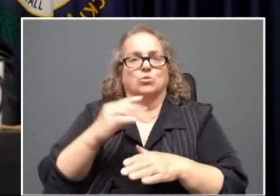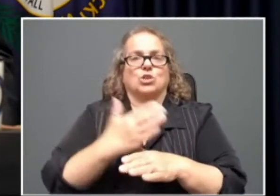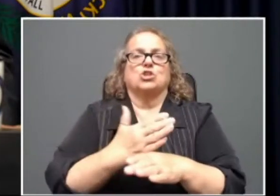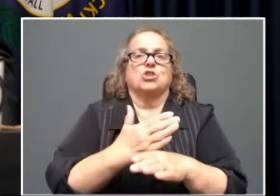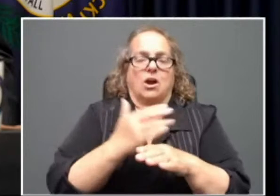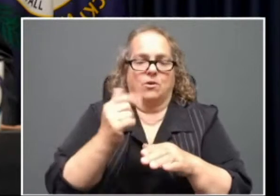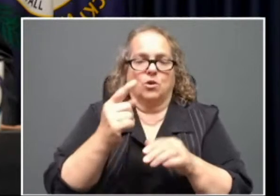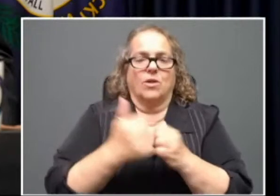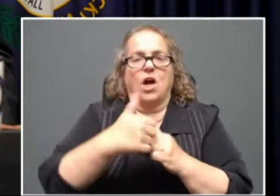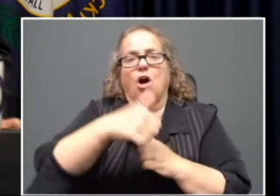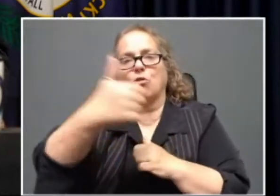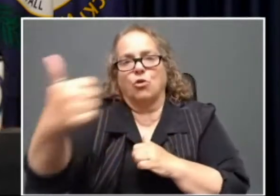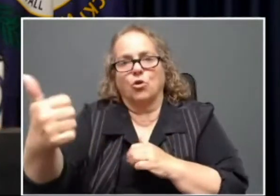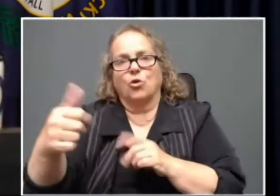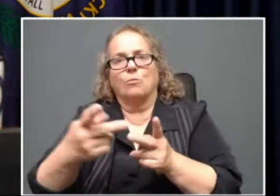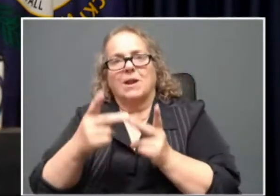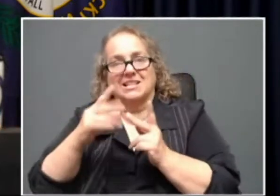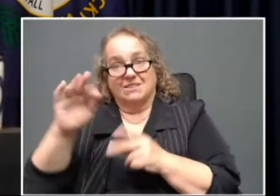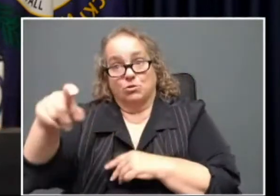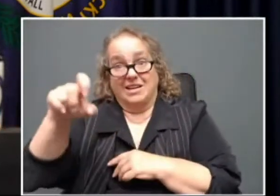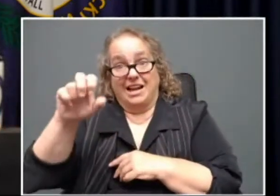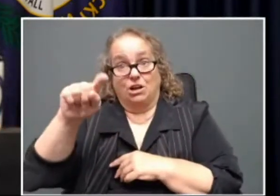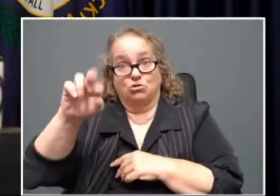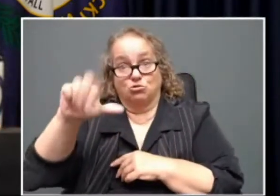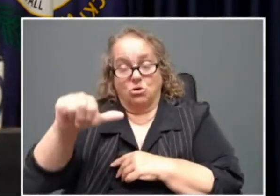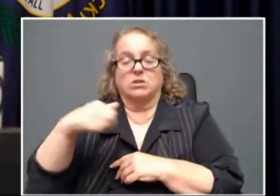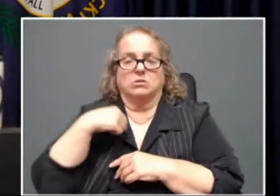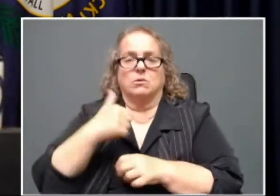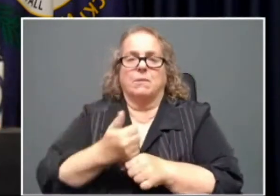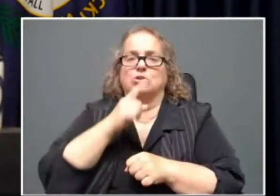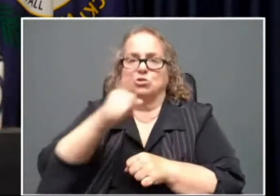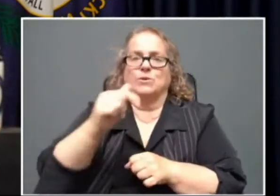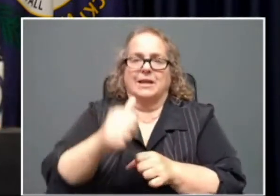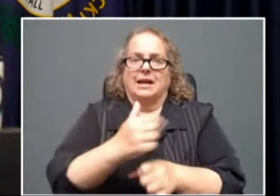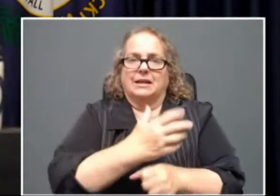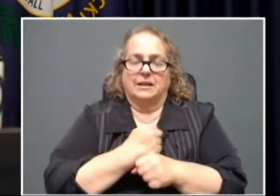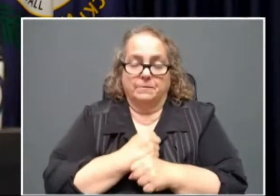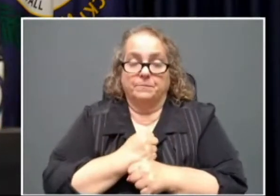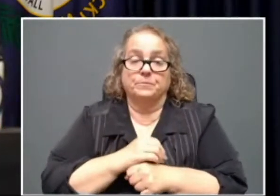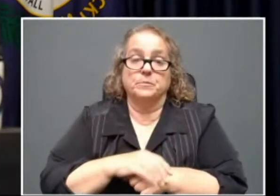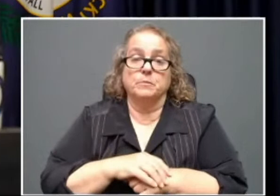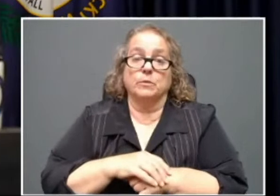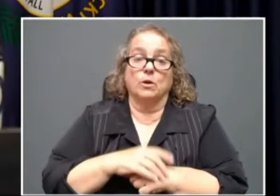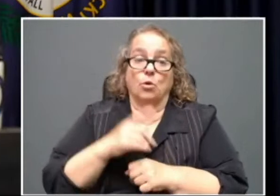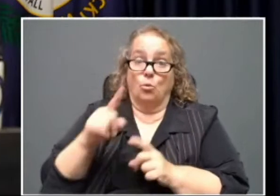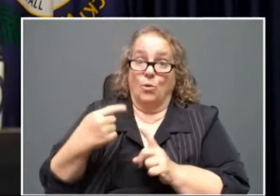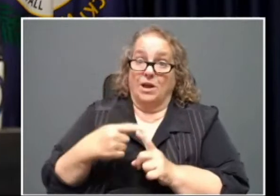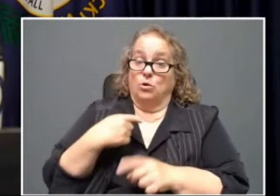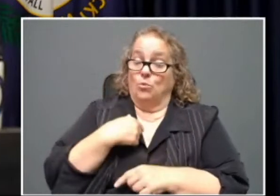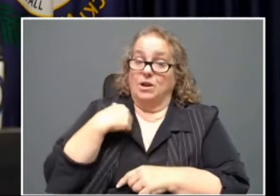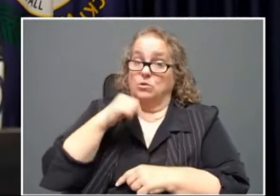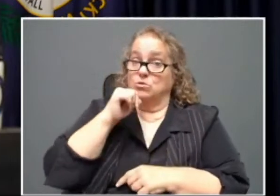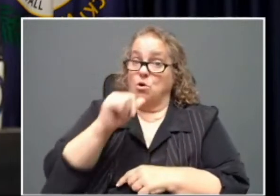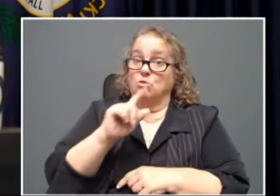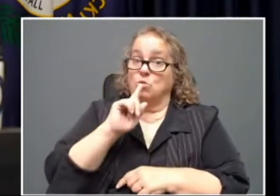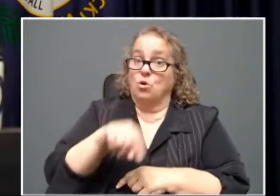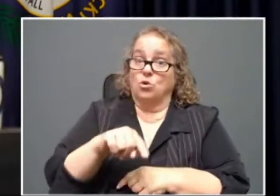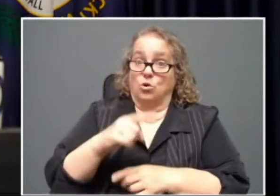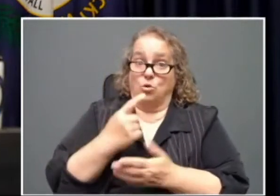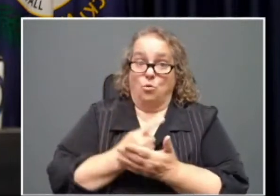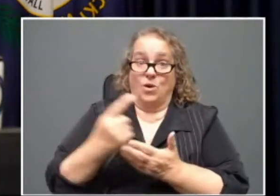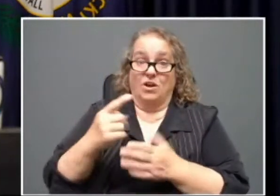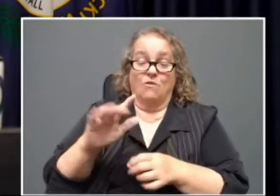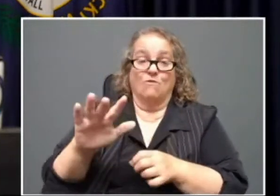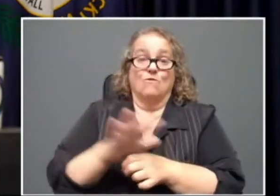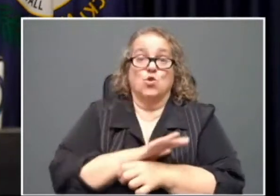that if they need extra doses, they can get them. When we don't order in a week the full allocation, we still